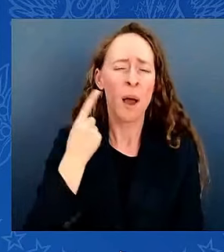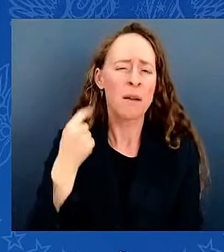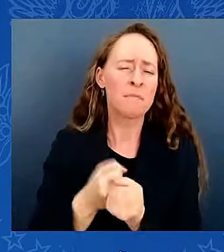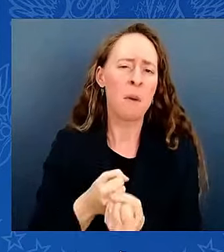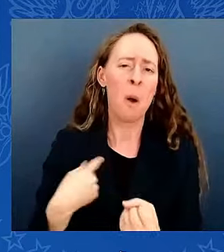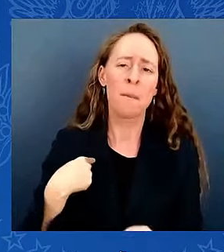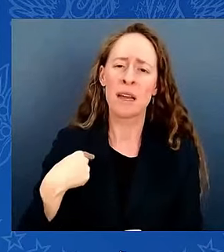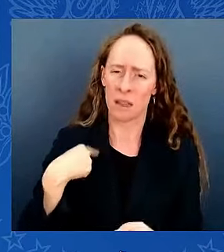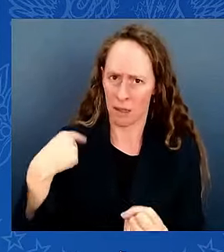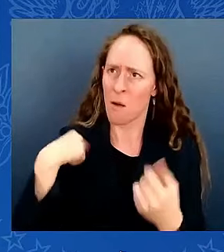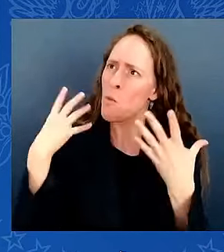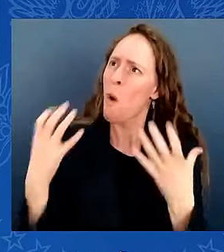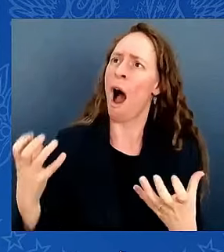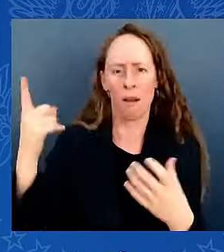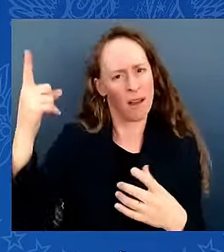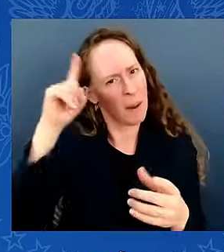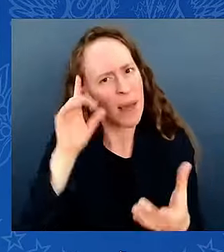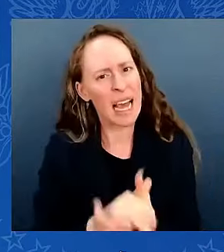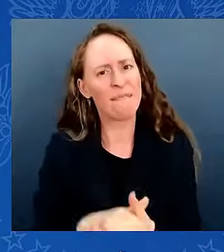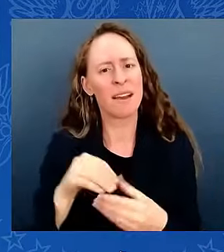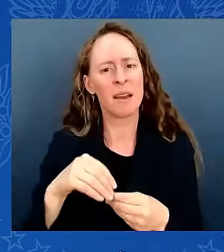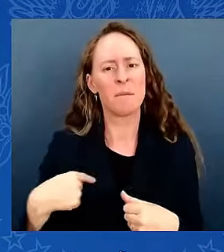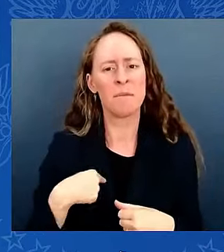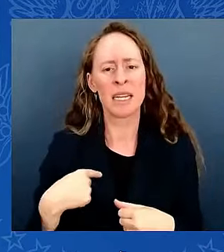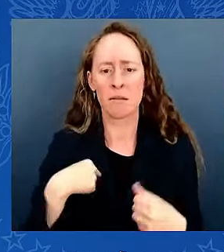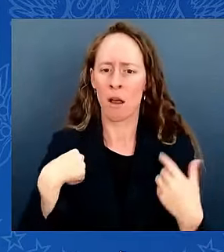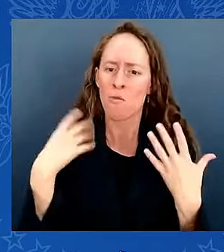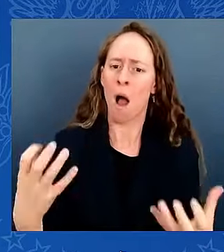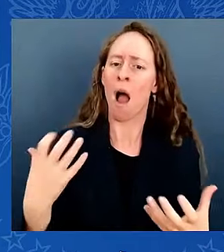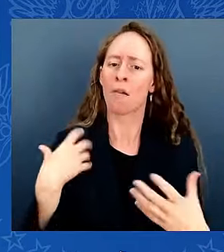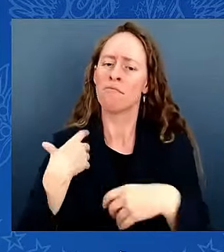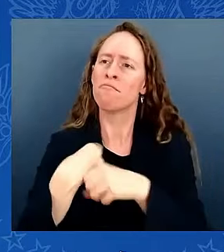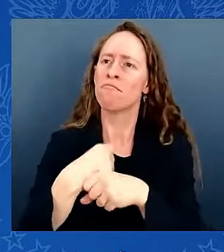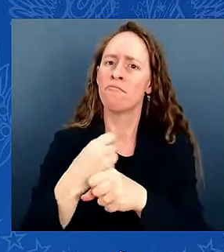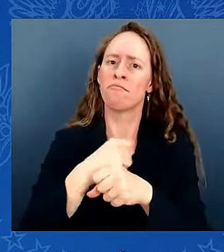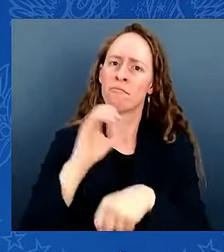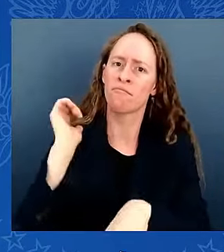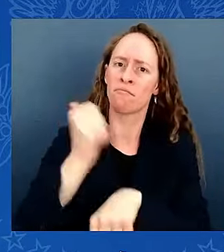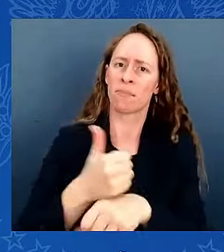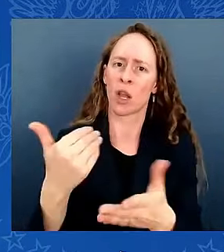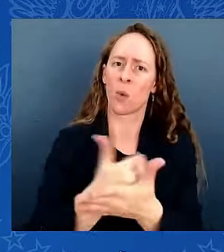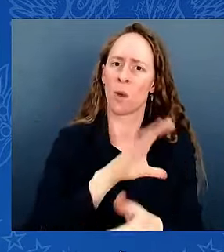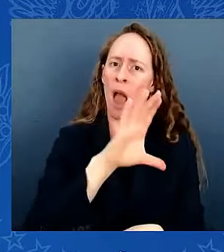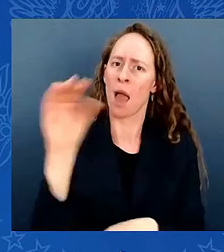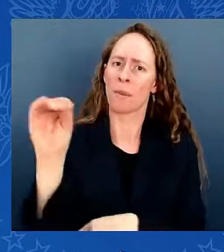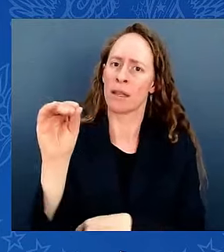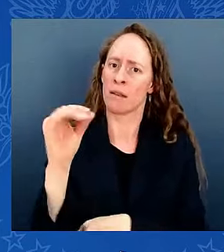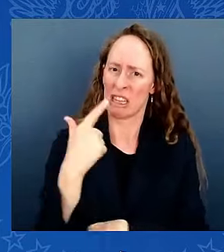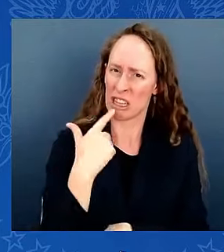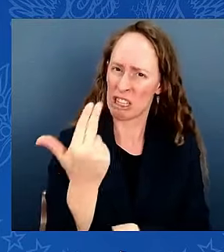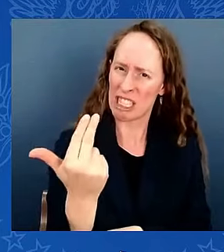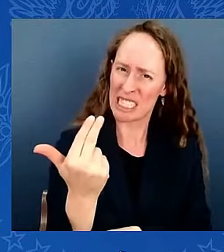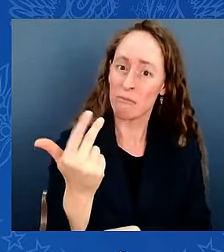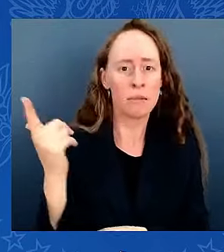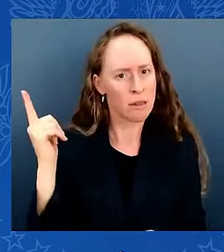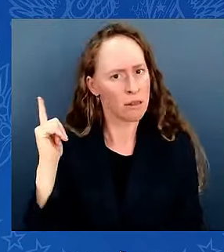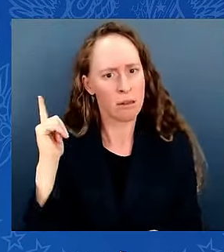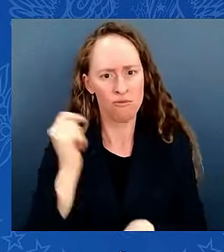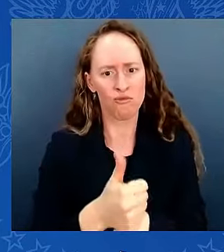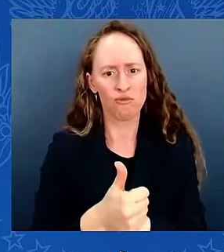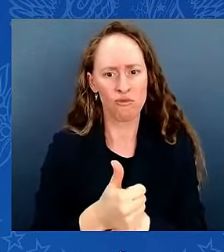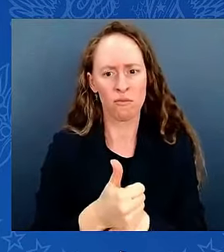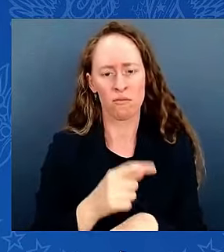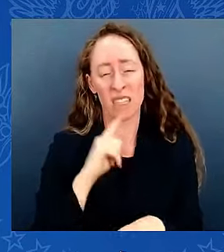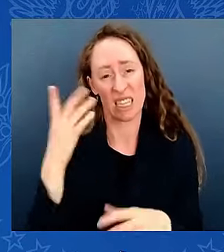that belief and their support and that love has carried me through every challenge I have faced so far. So to the parents raising